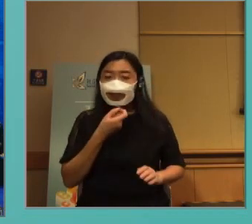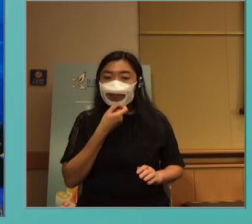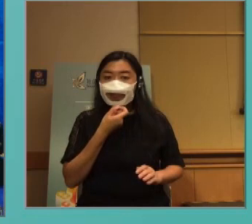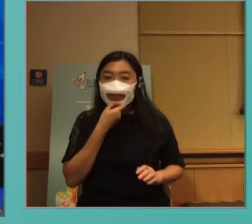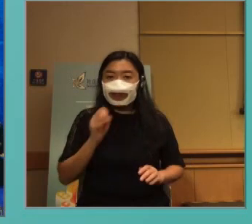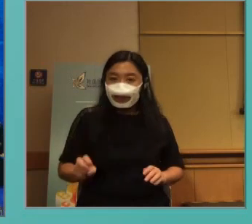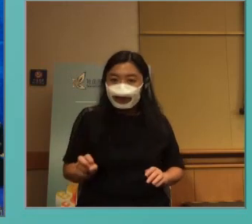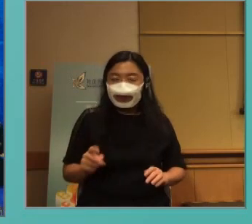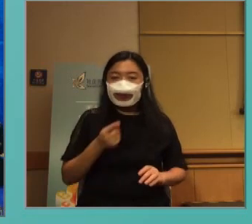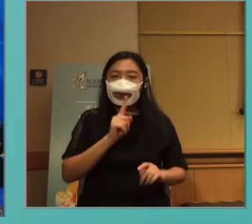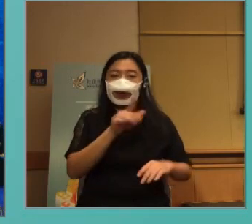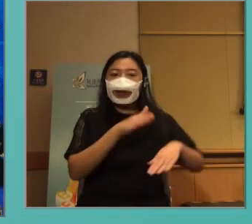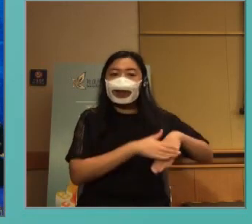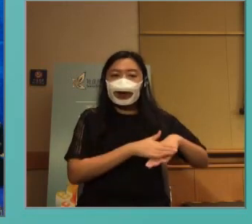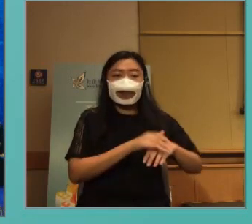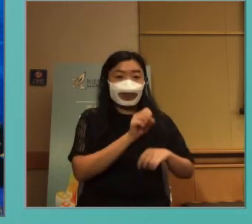Likewise,